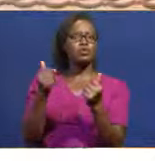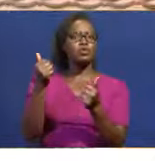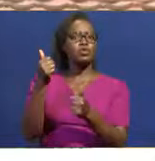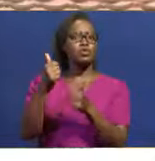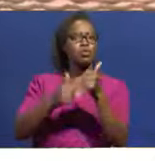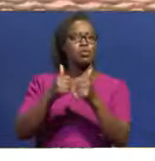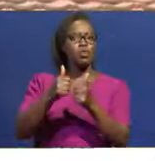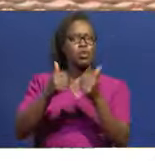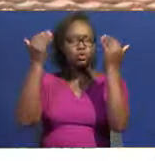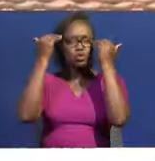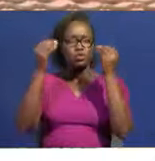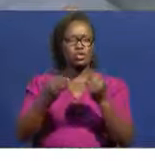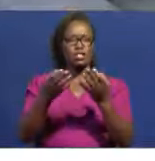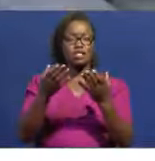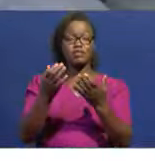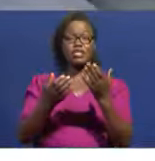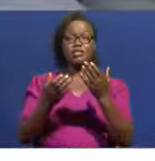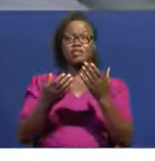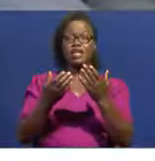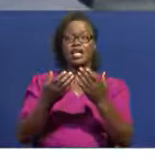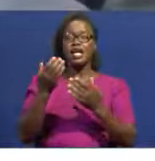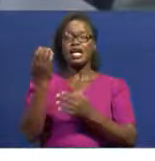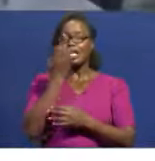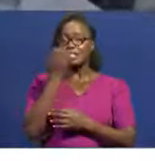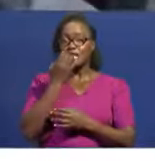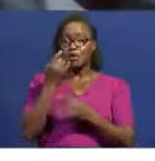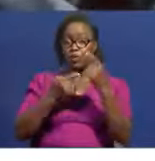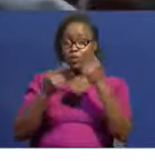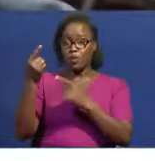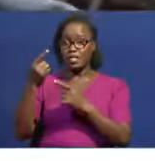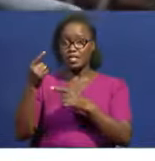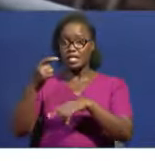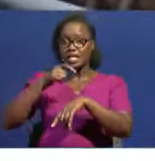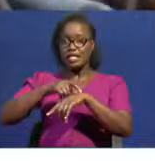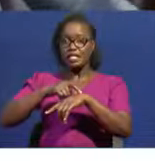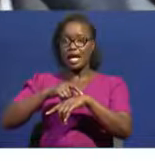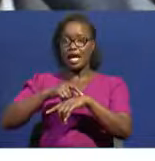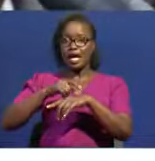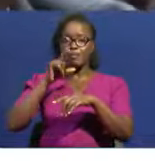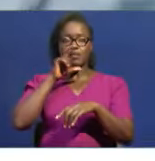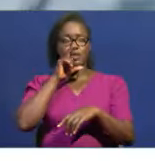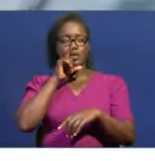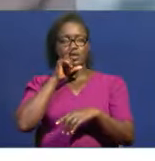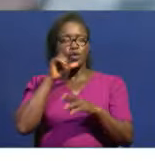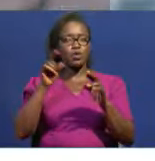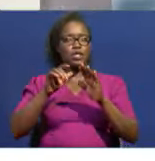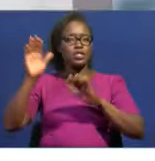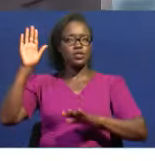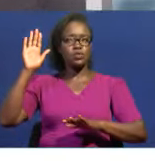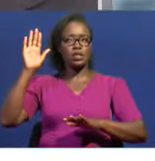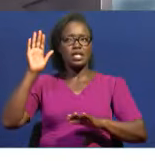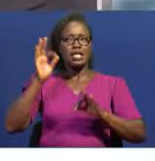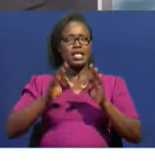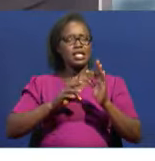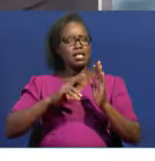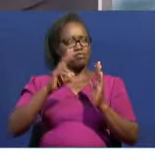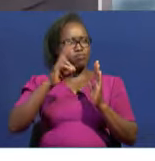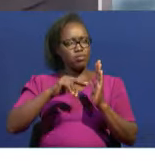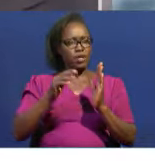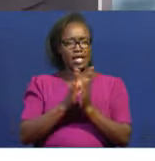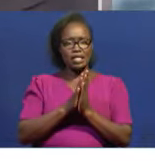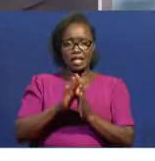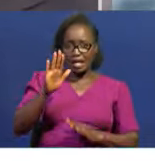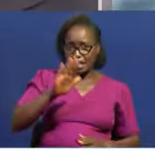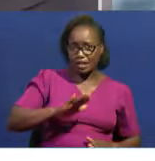the court provide if Gachagua wins the case while Kindiki has already taken oath of office? If you look at the current